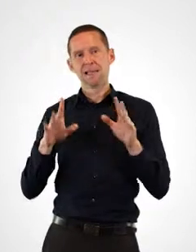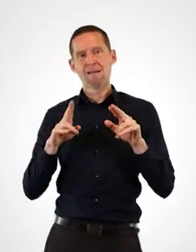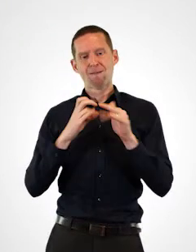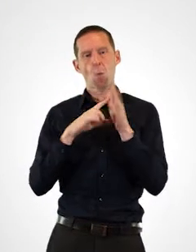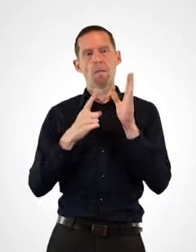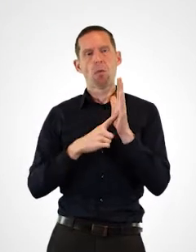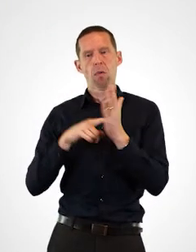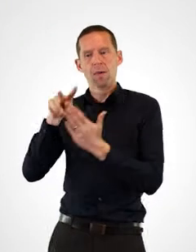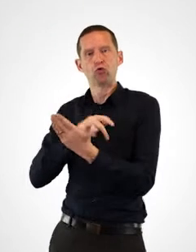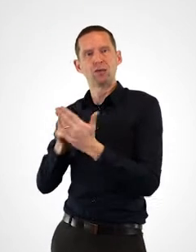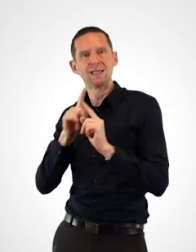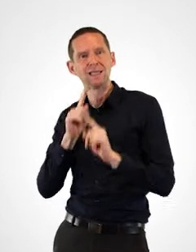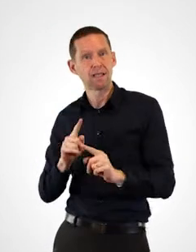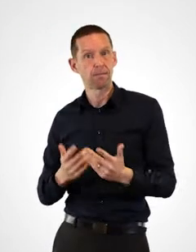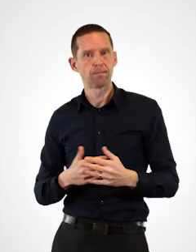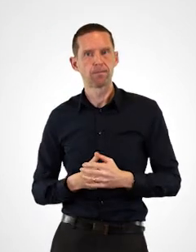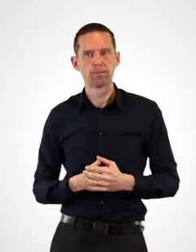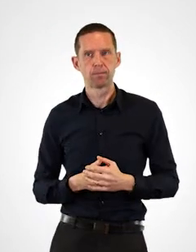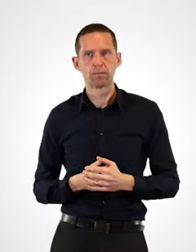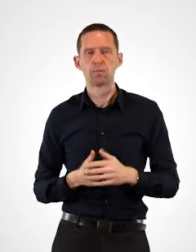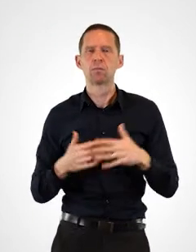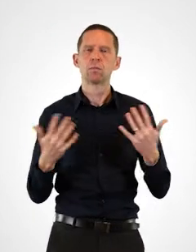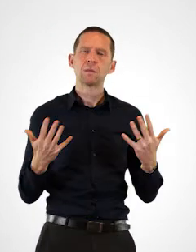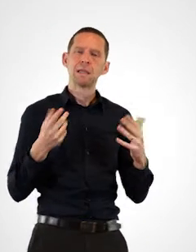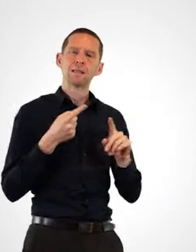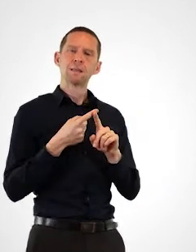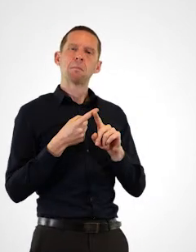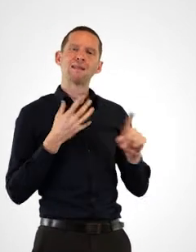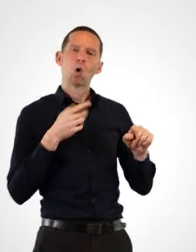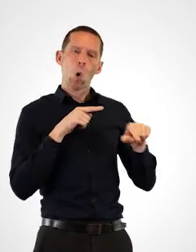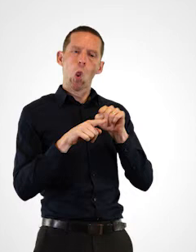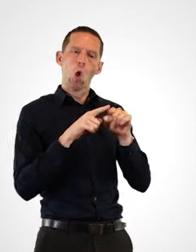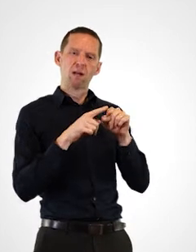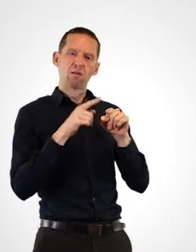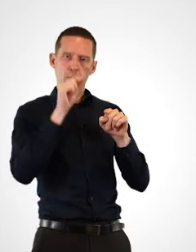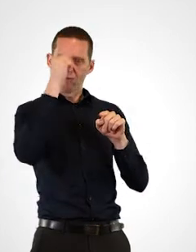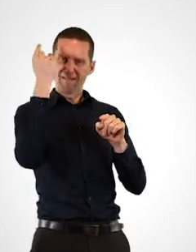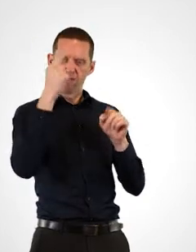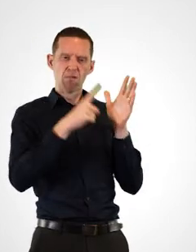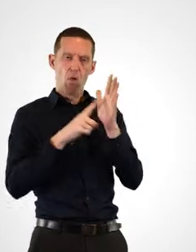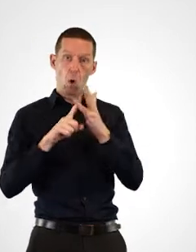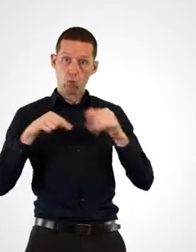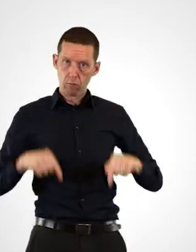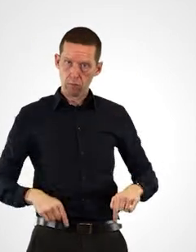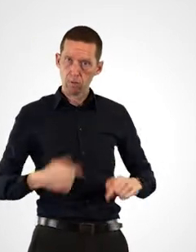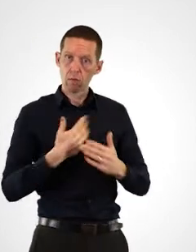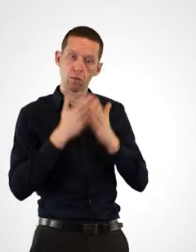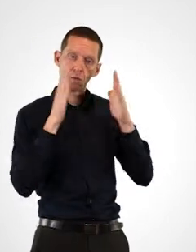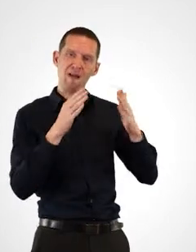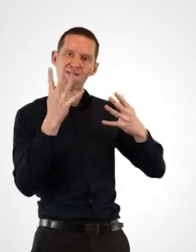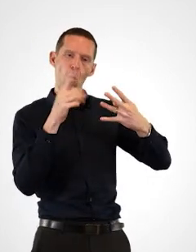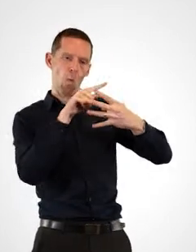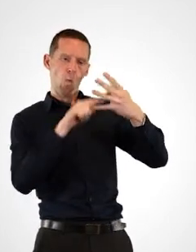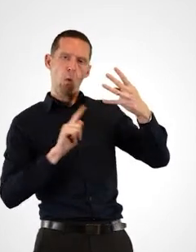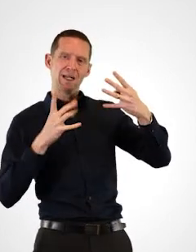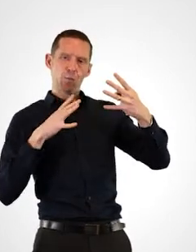literacy instruction? So the specific learning objectives for this presentation focus a lot on the 4 conditions